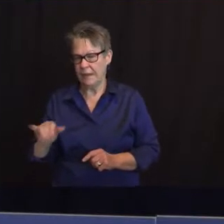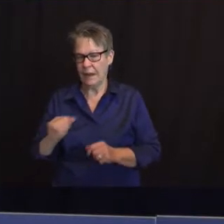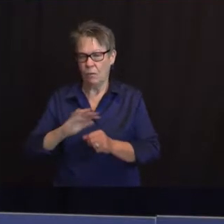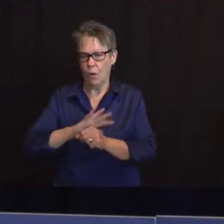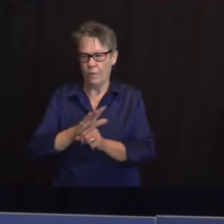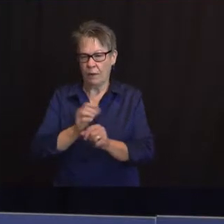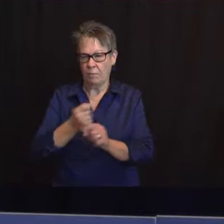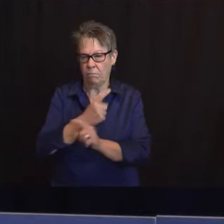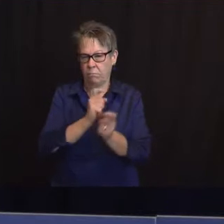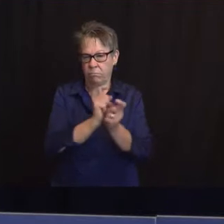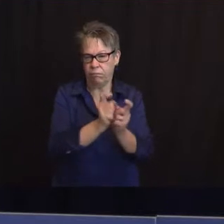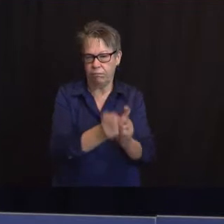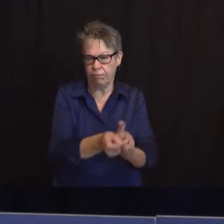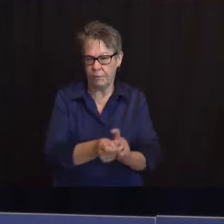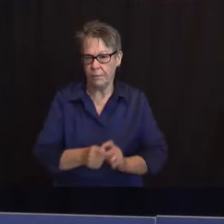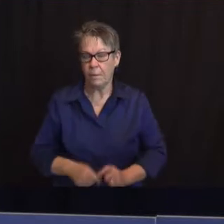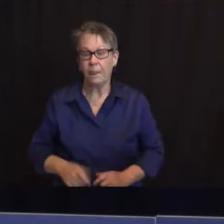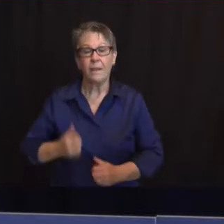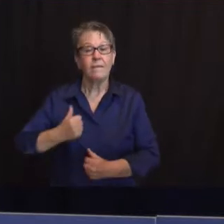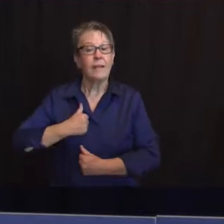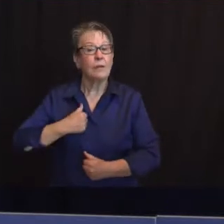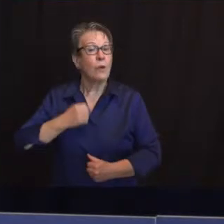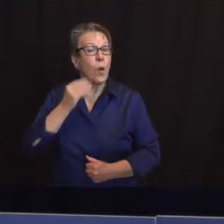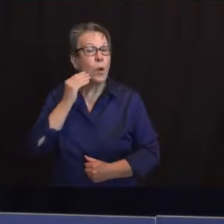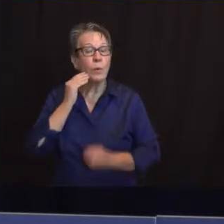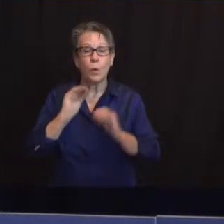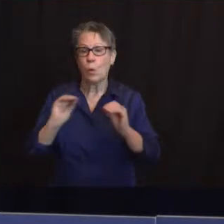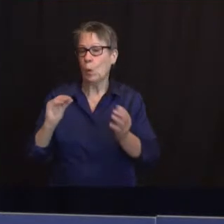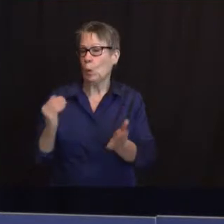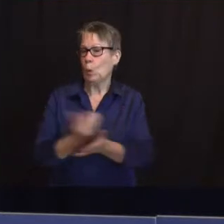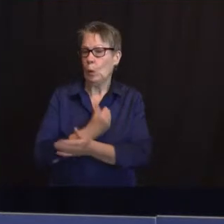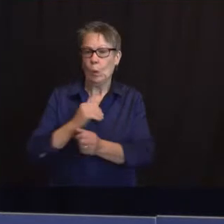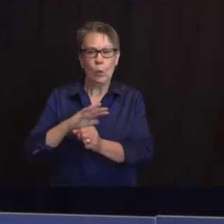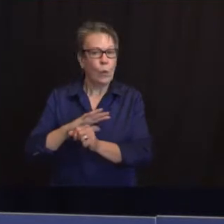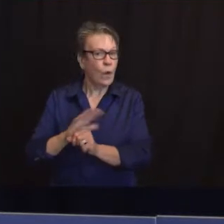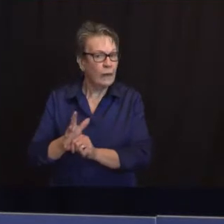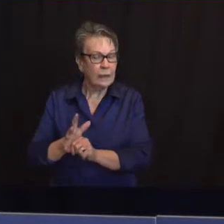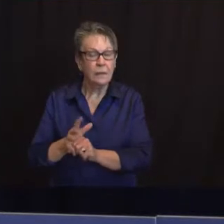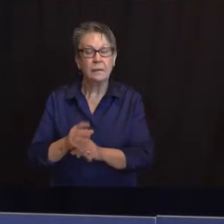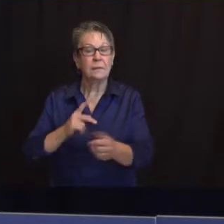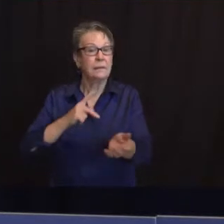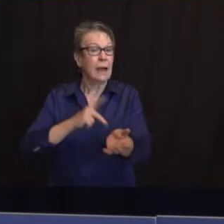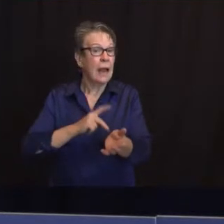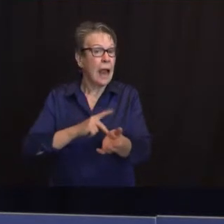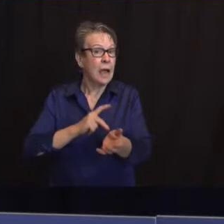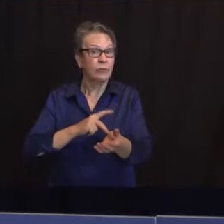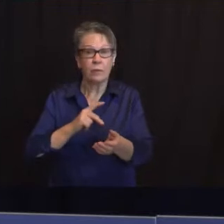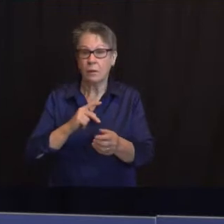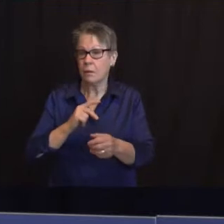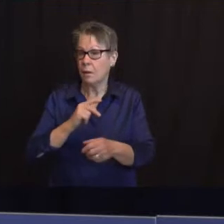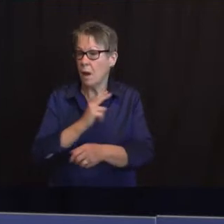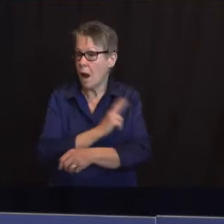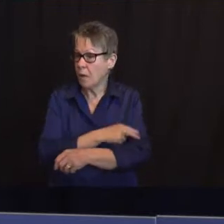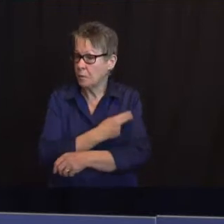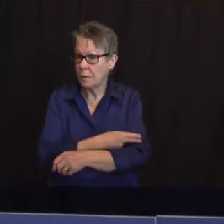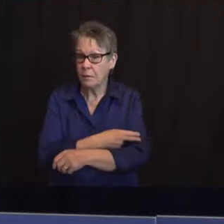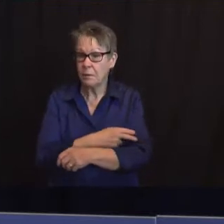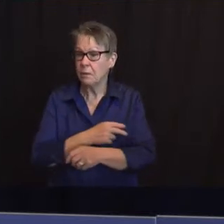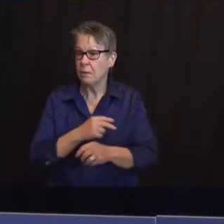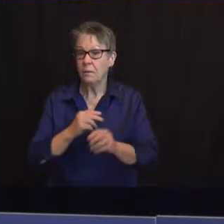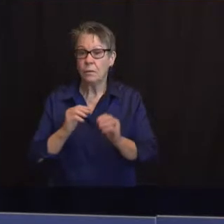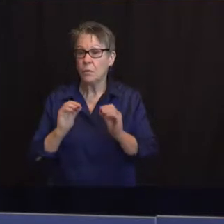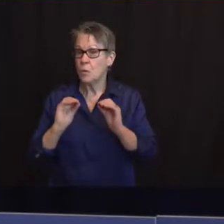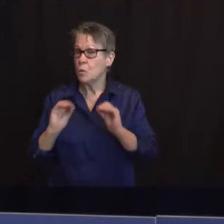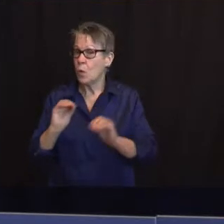residents, and at the state psychiatric hospitals, there are no new cases among patients. However, there are 6 new cases